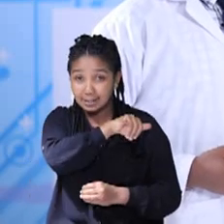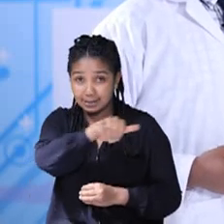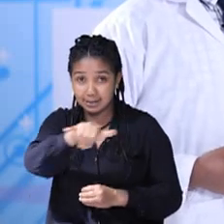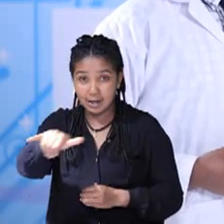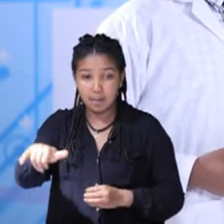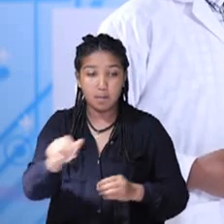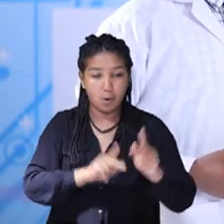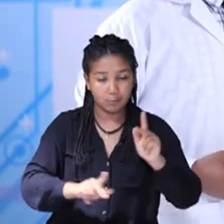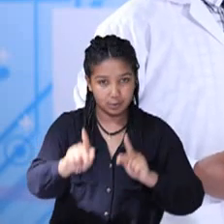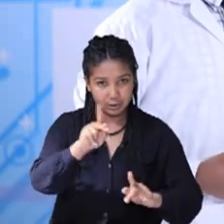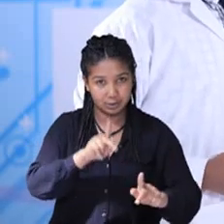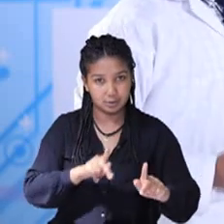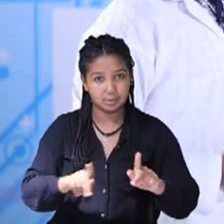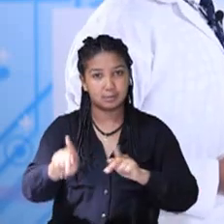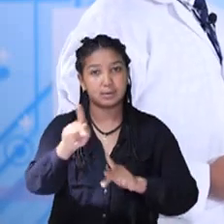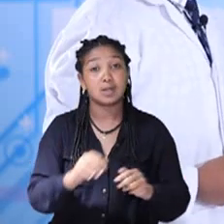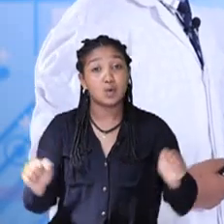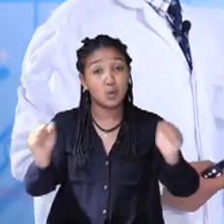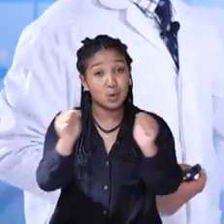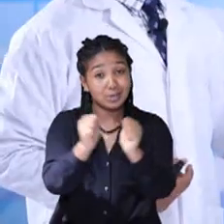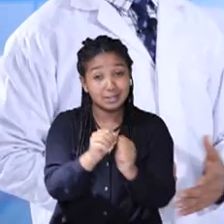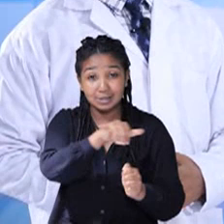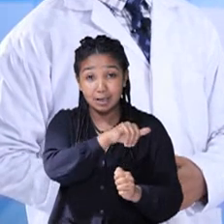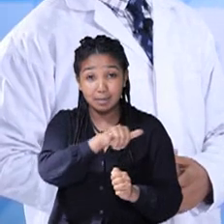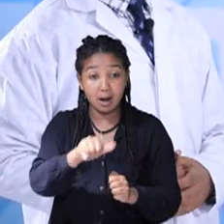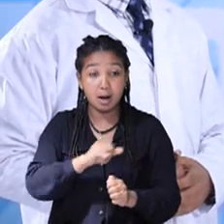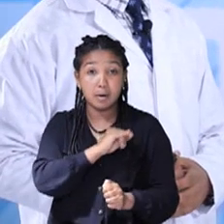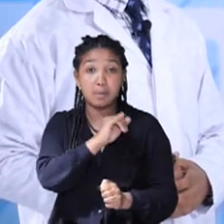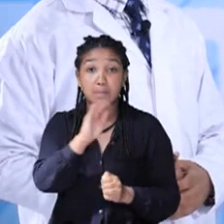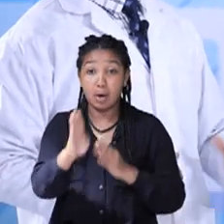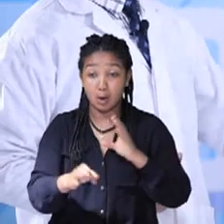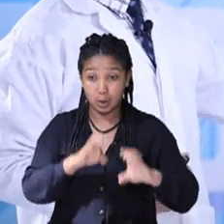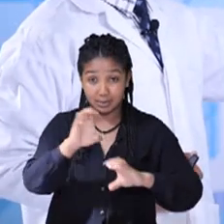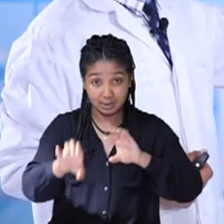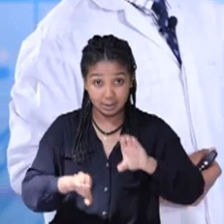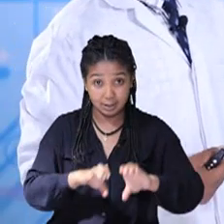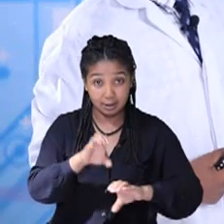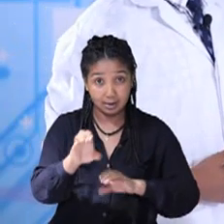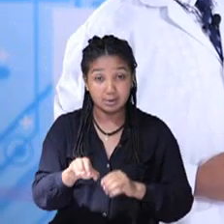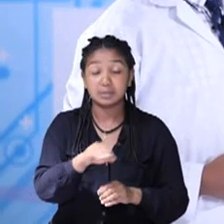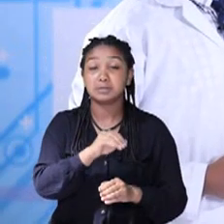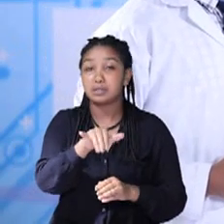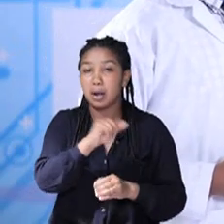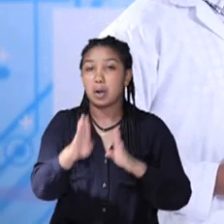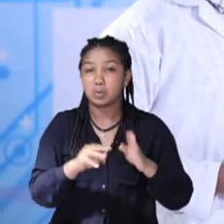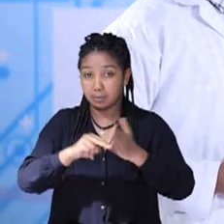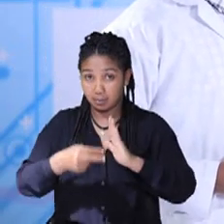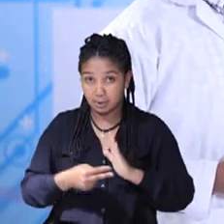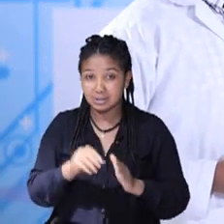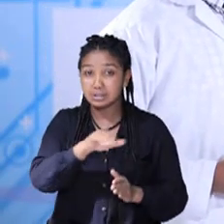same population with similar biochemistry. When we say similar